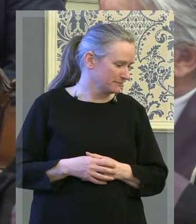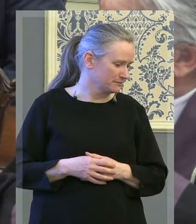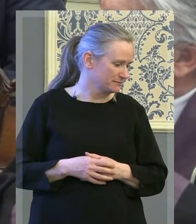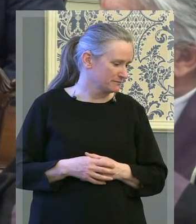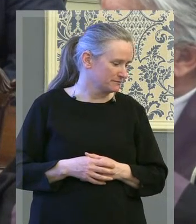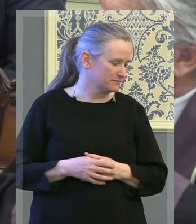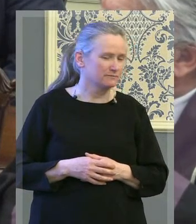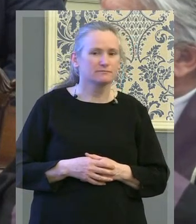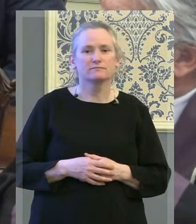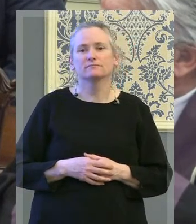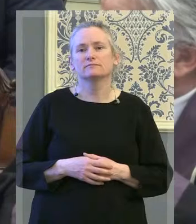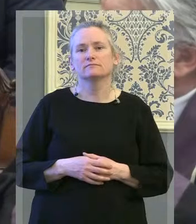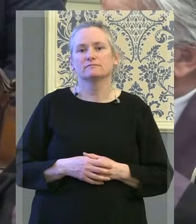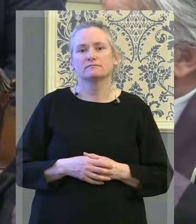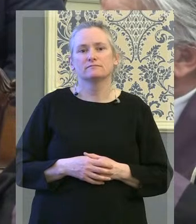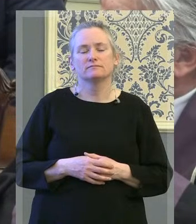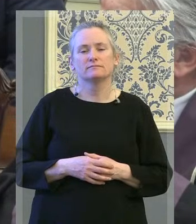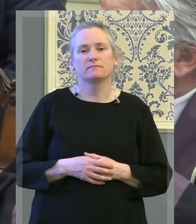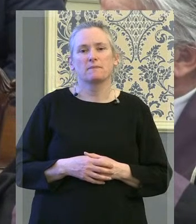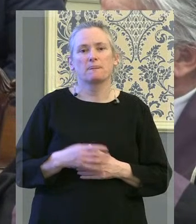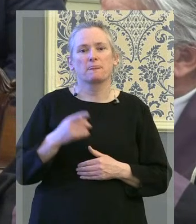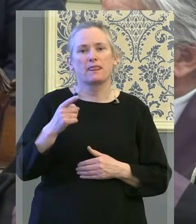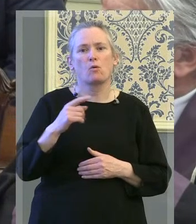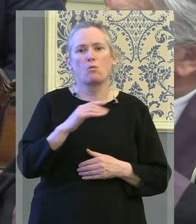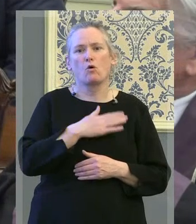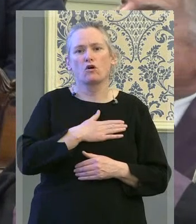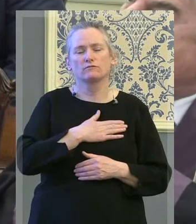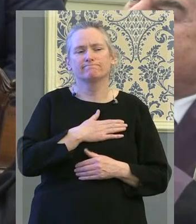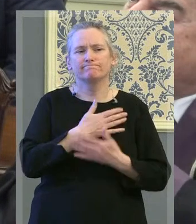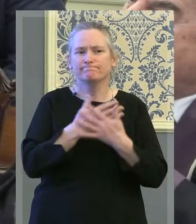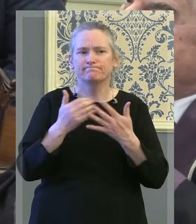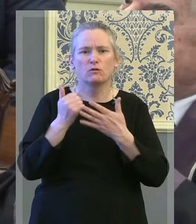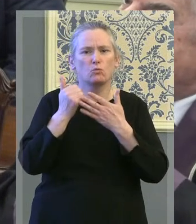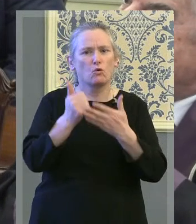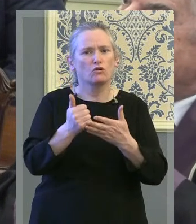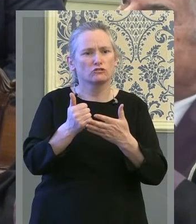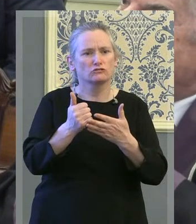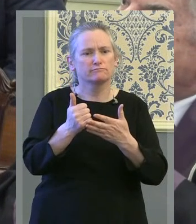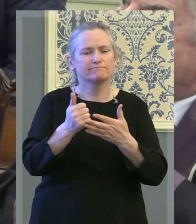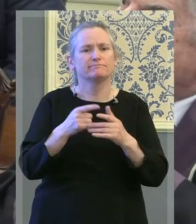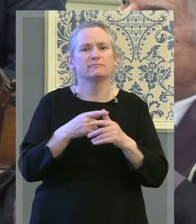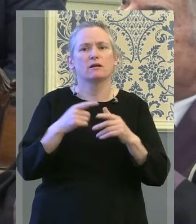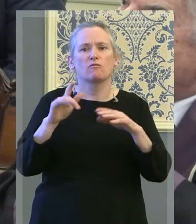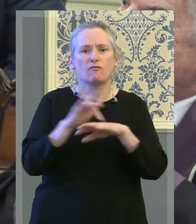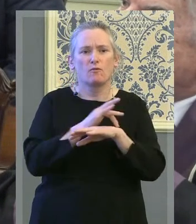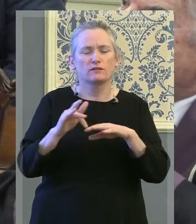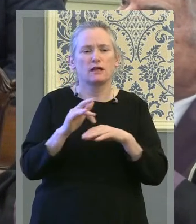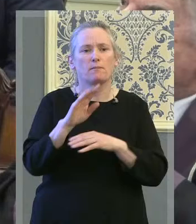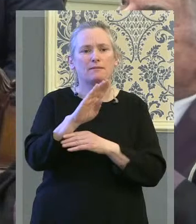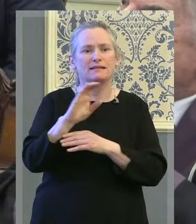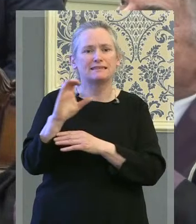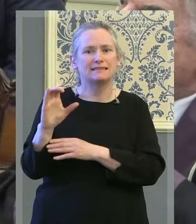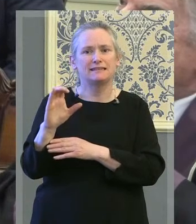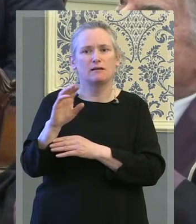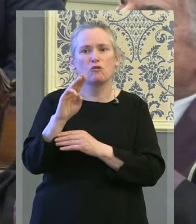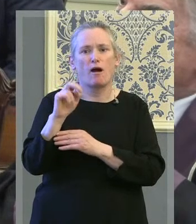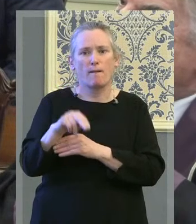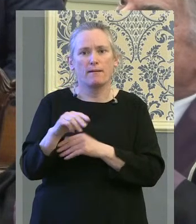Further achievements include 3 Ivor Novello Awards and notable performances at BBC Proms and